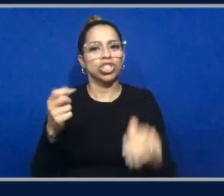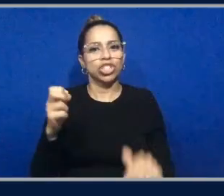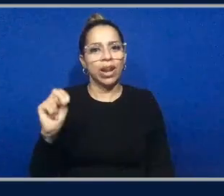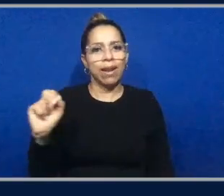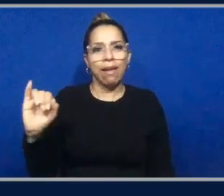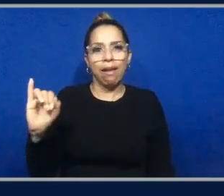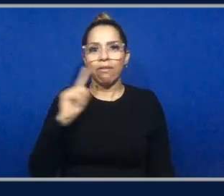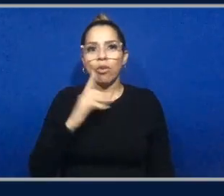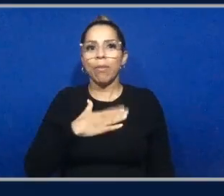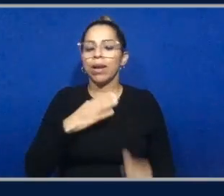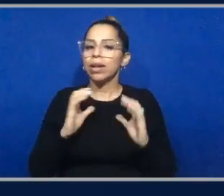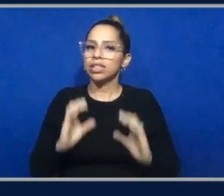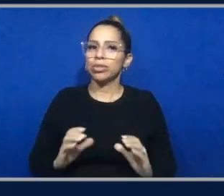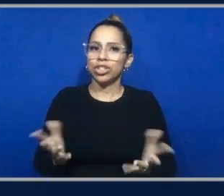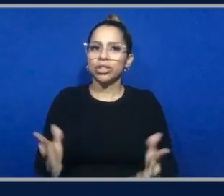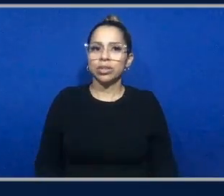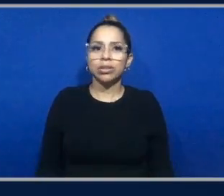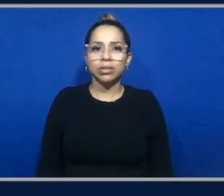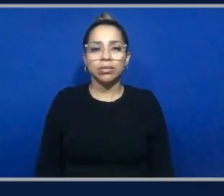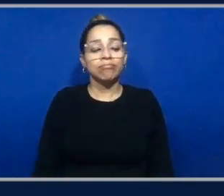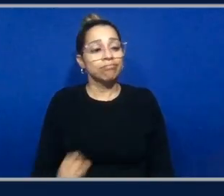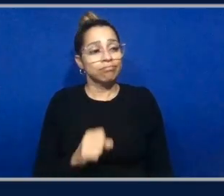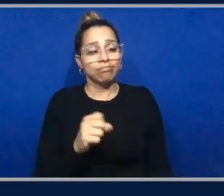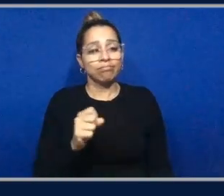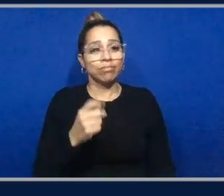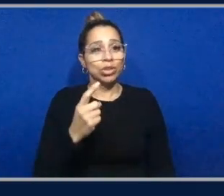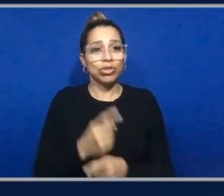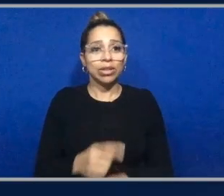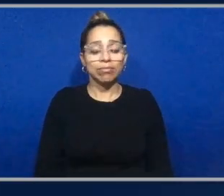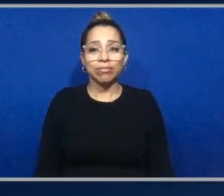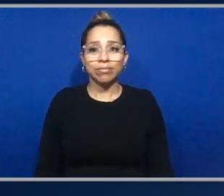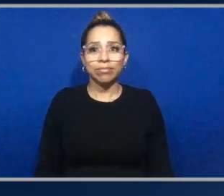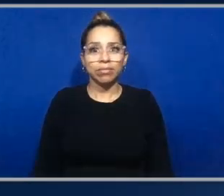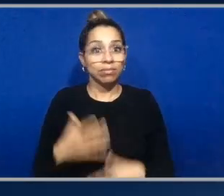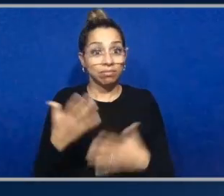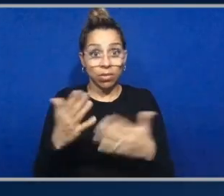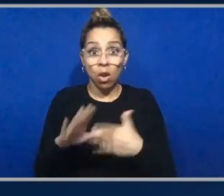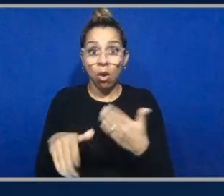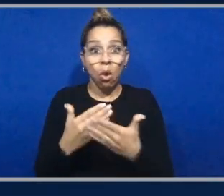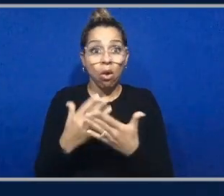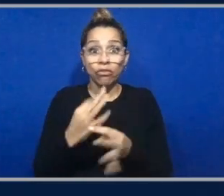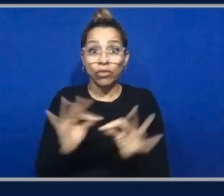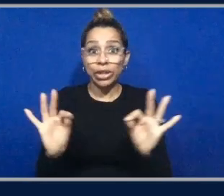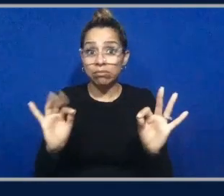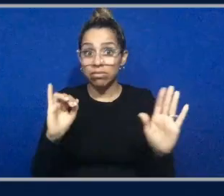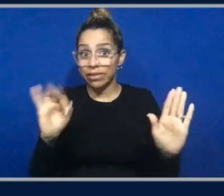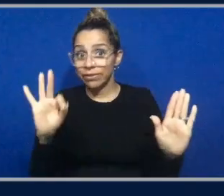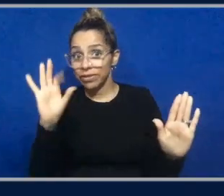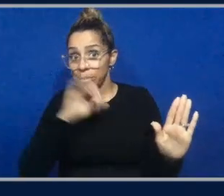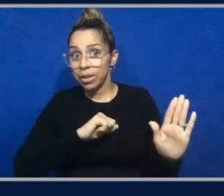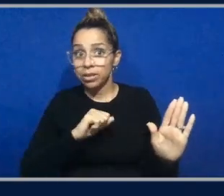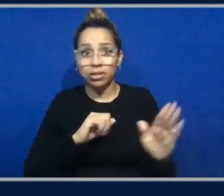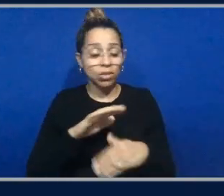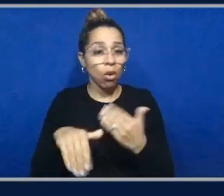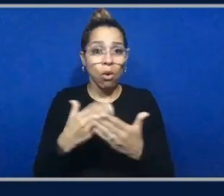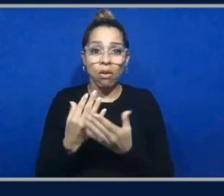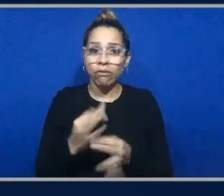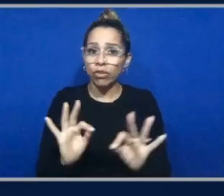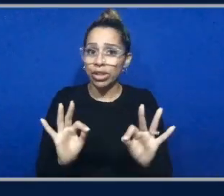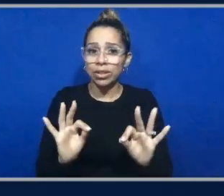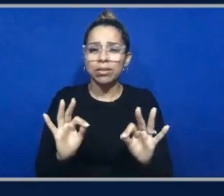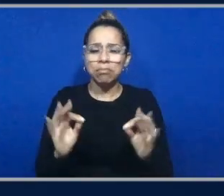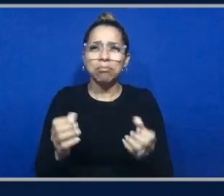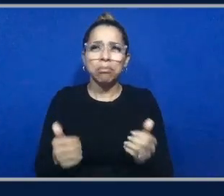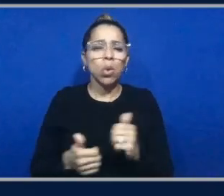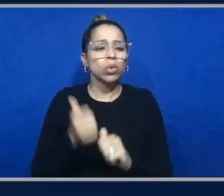Yes, that's correct. That's correct. So check it out. By the way, these are all free. Yeah. If you missed that earlier, this is a lot of the training available